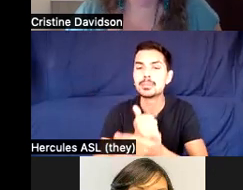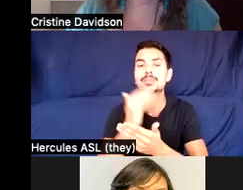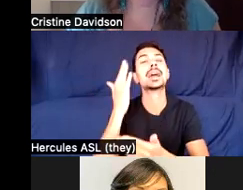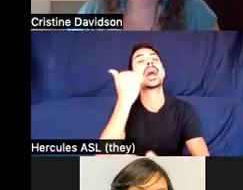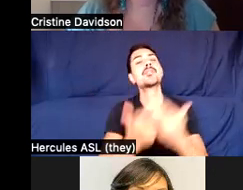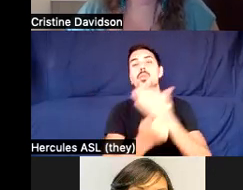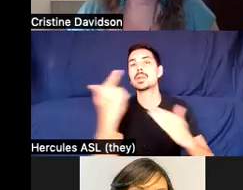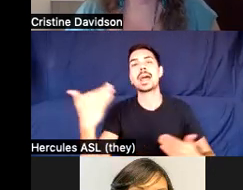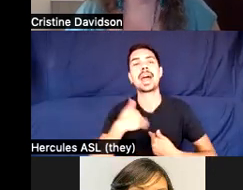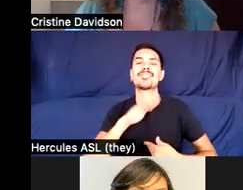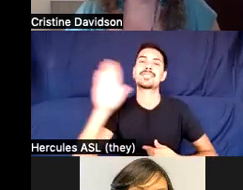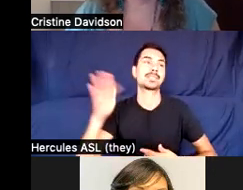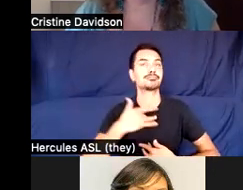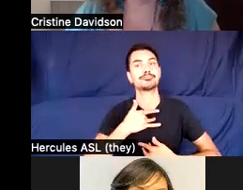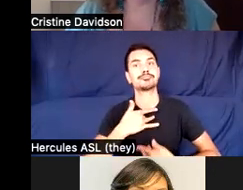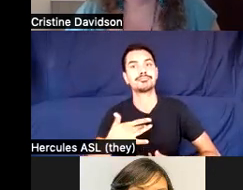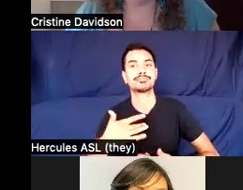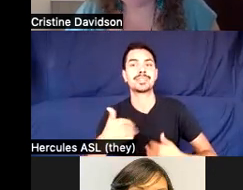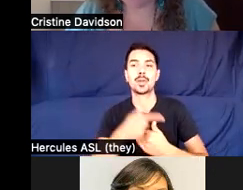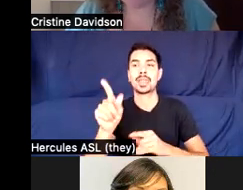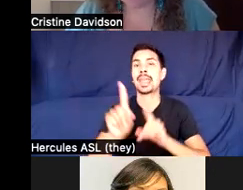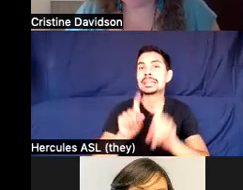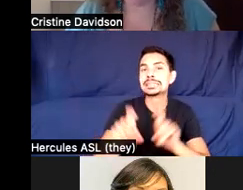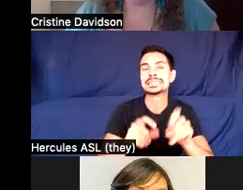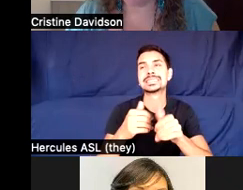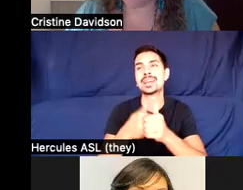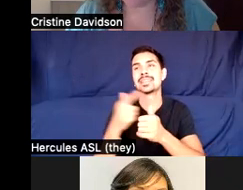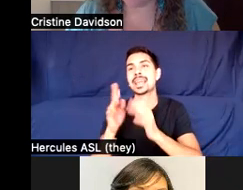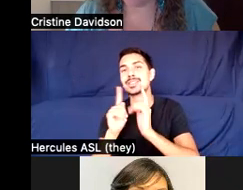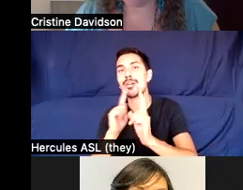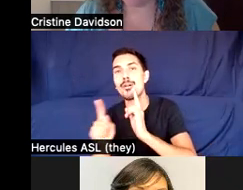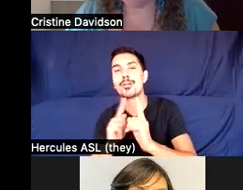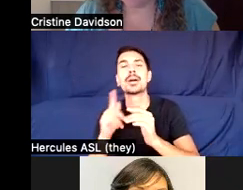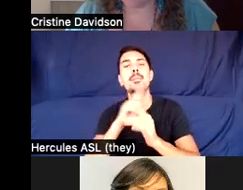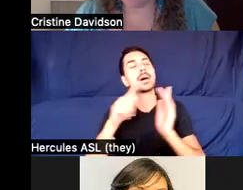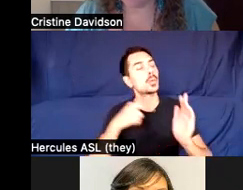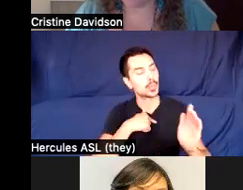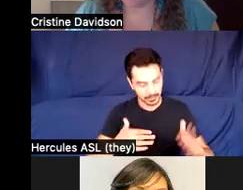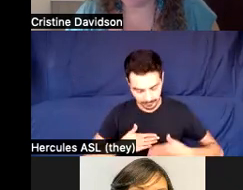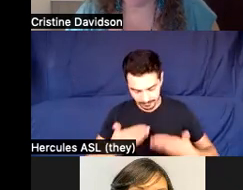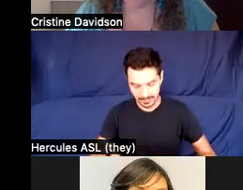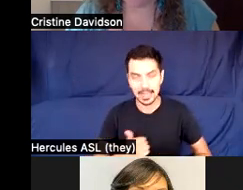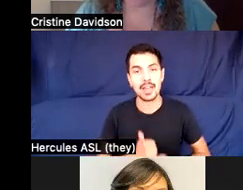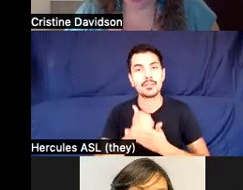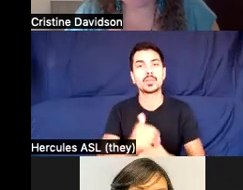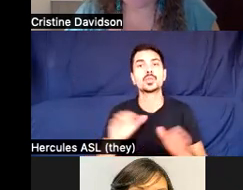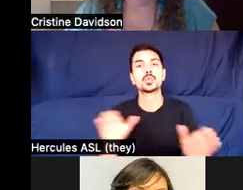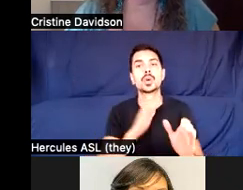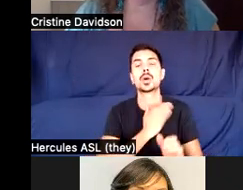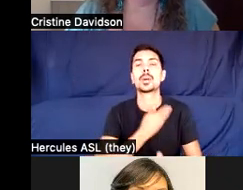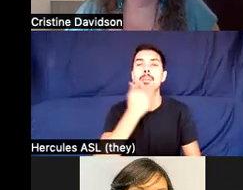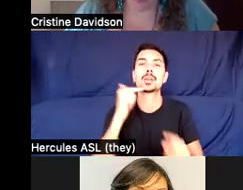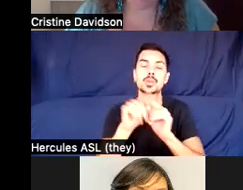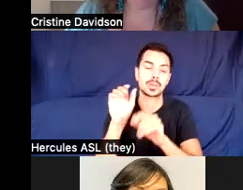way that they ask questions, but you know, it's always helpful to do our best to explain the